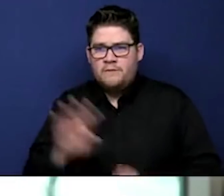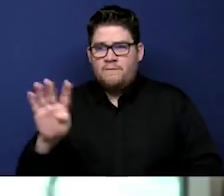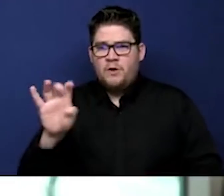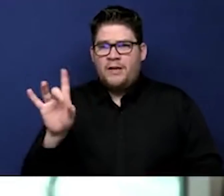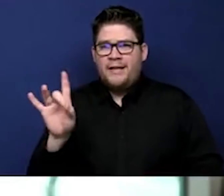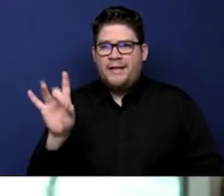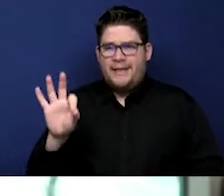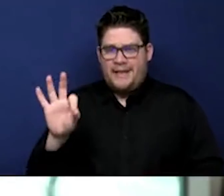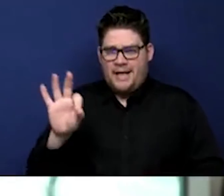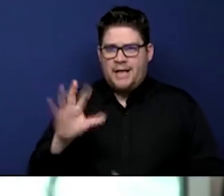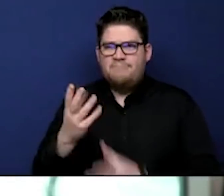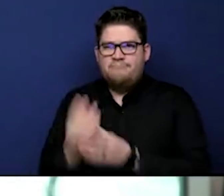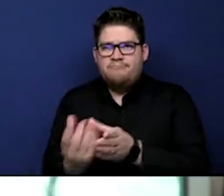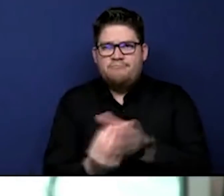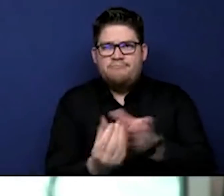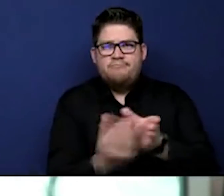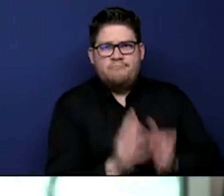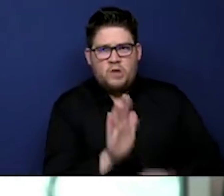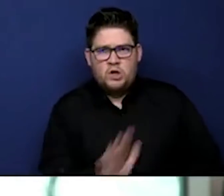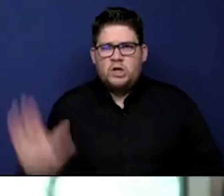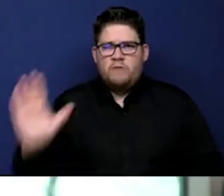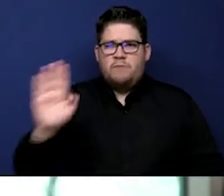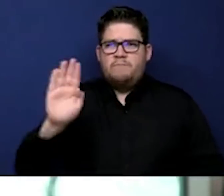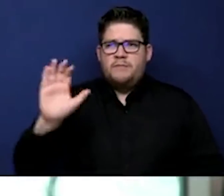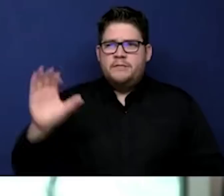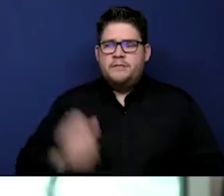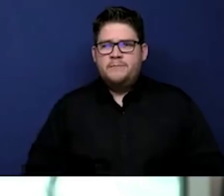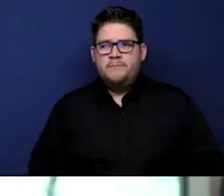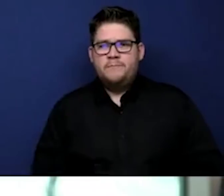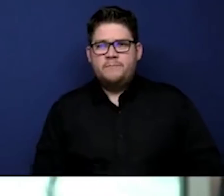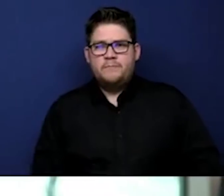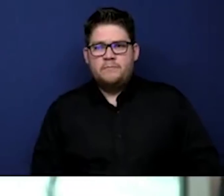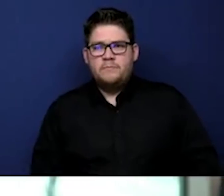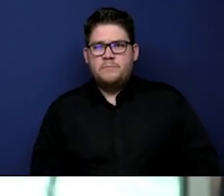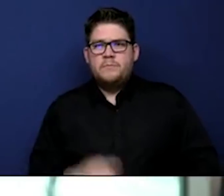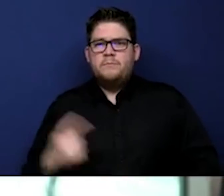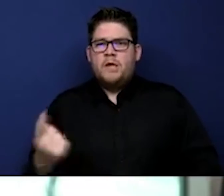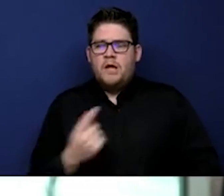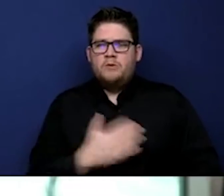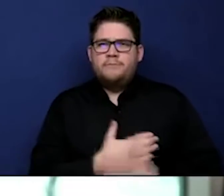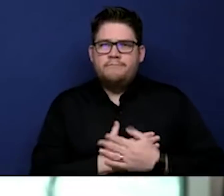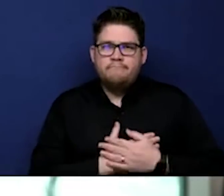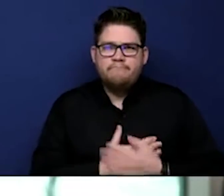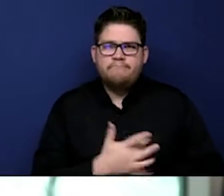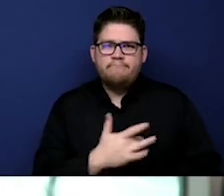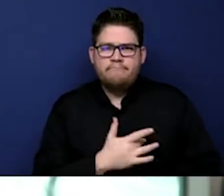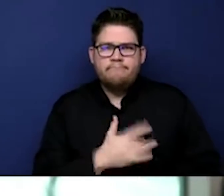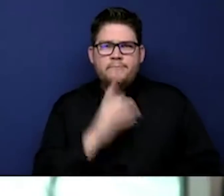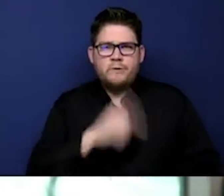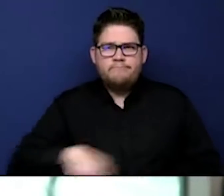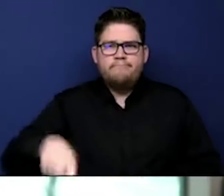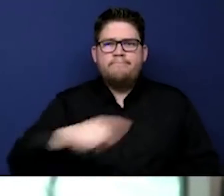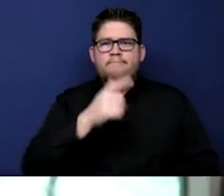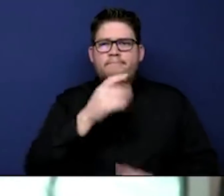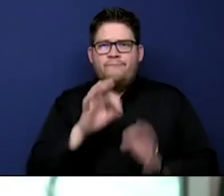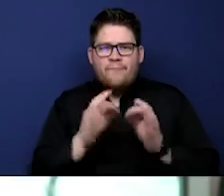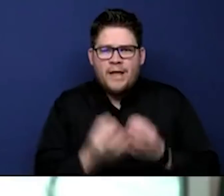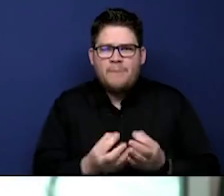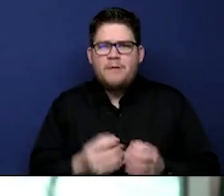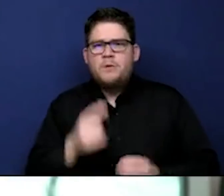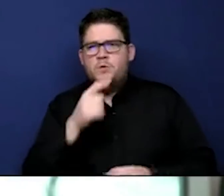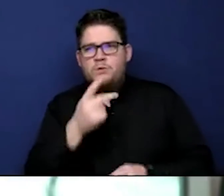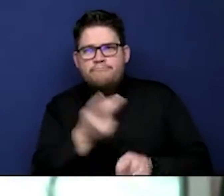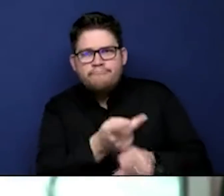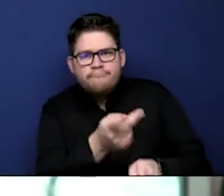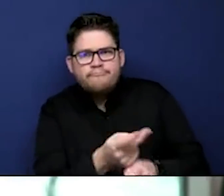1,489. And as always, at this trying time, our condolences and our thoughts go to the families and the caregivers